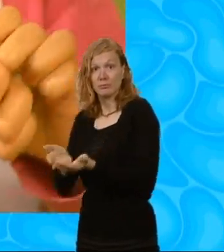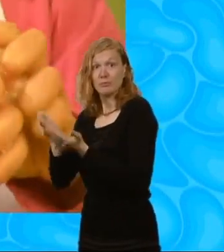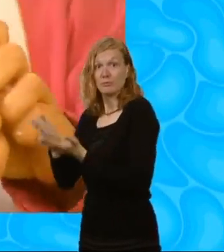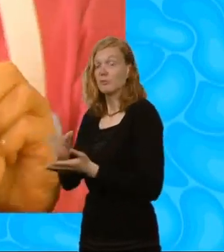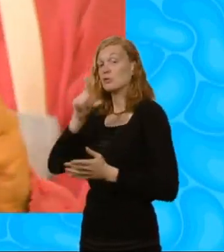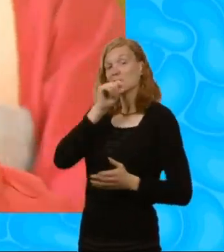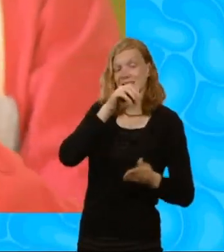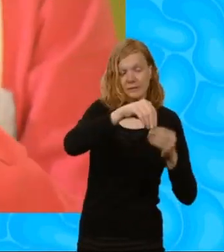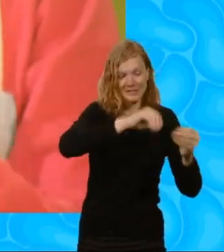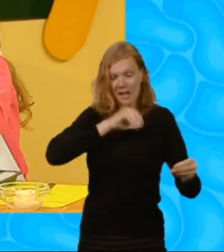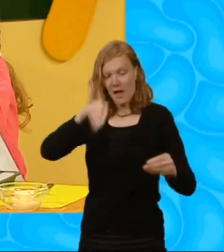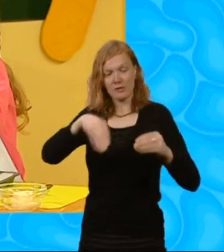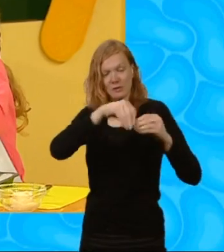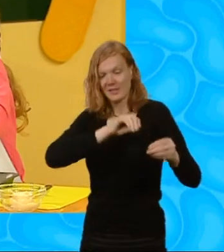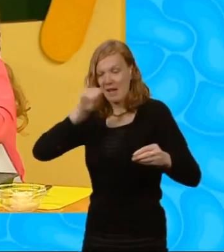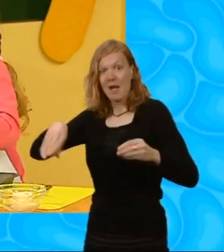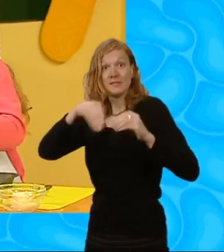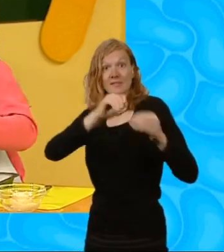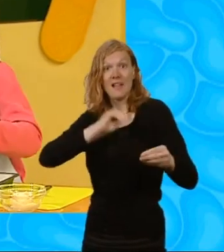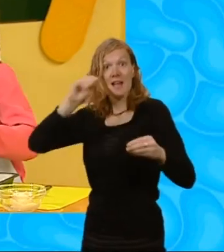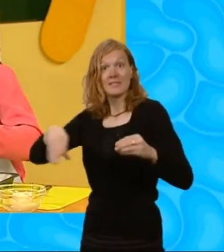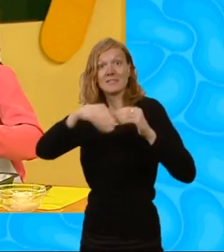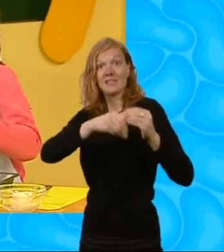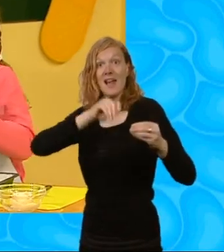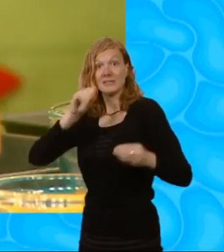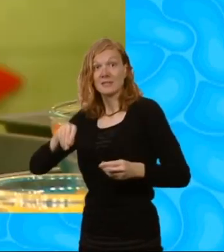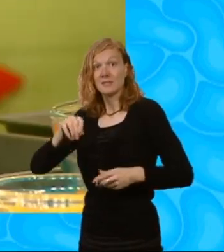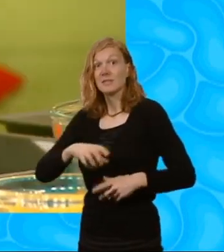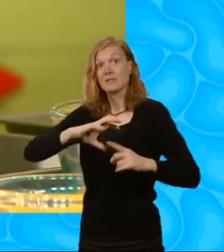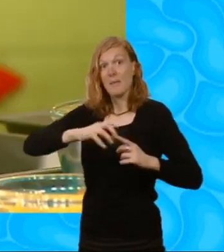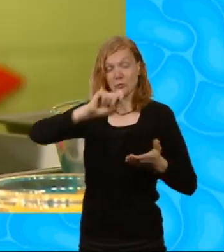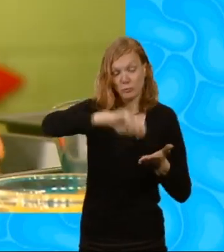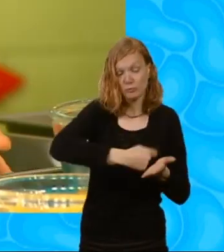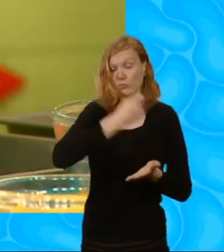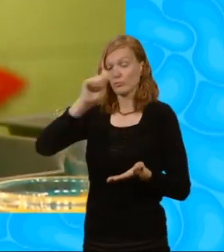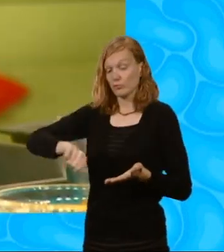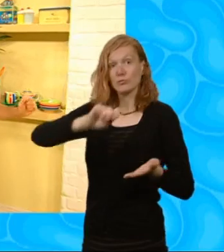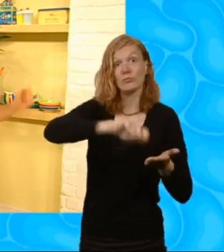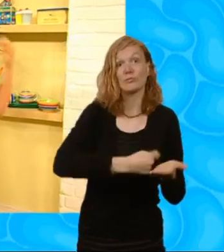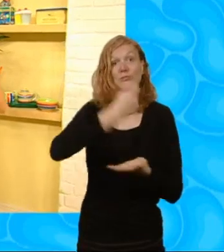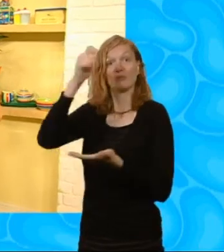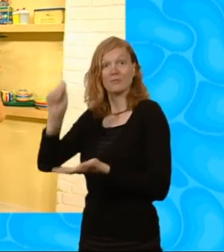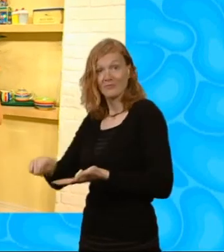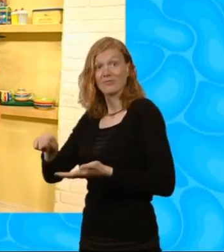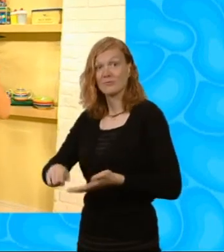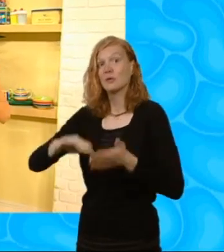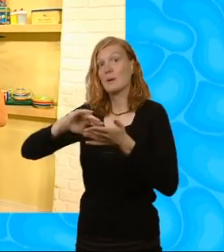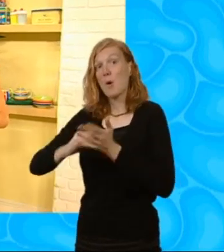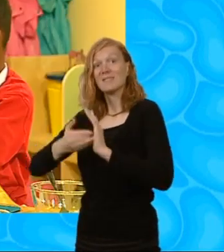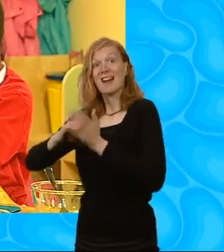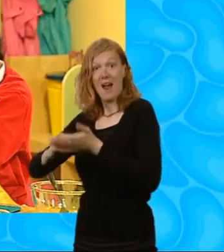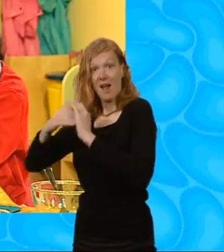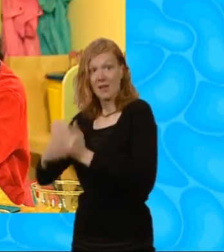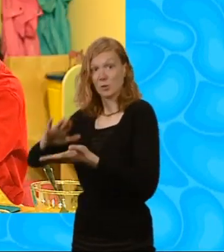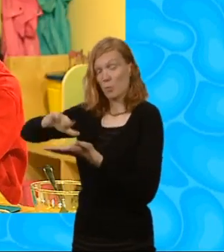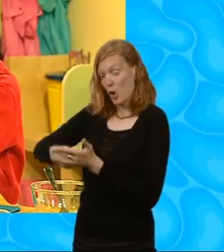tear away. Spoon the tomatoes on, cover halfway. Squash, squash, mozzarella,